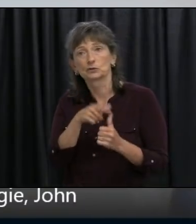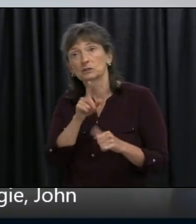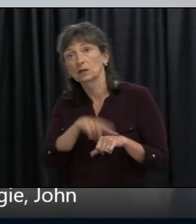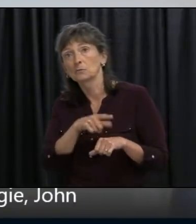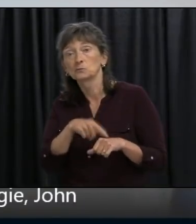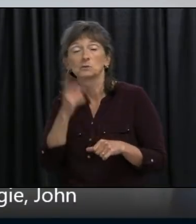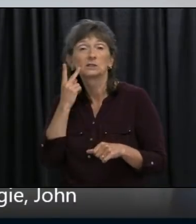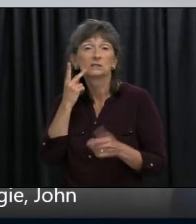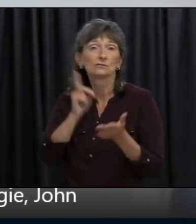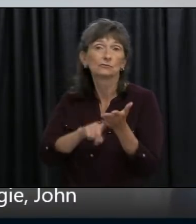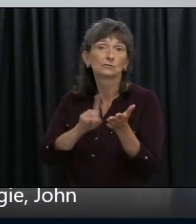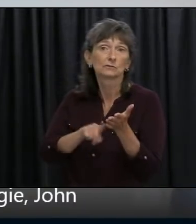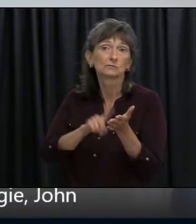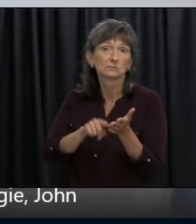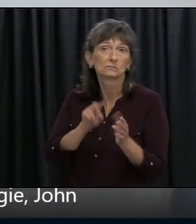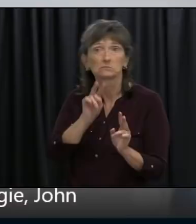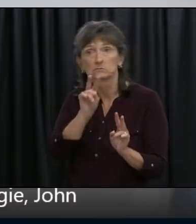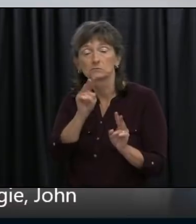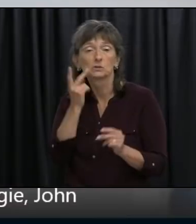and virtually in Makkovik.